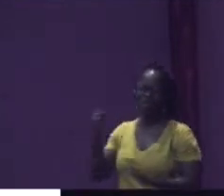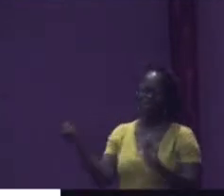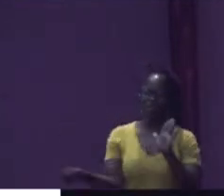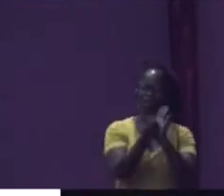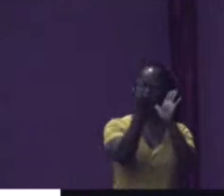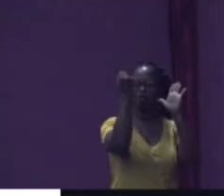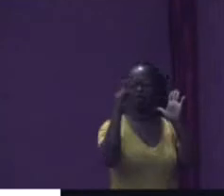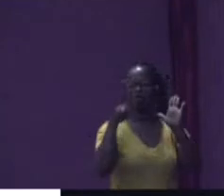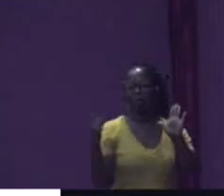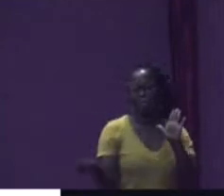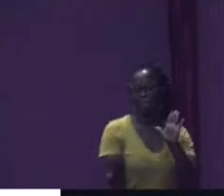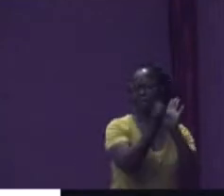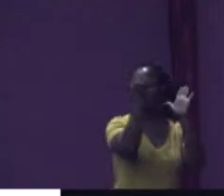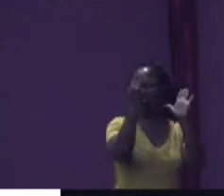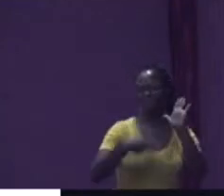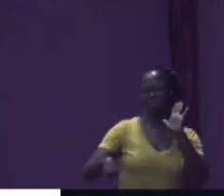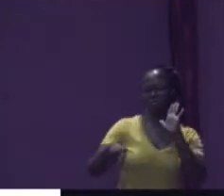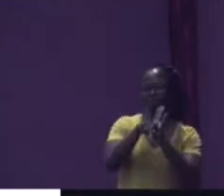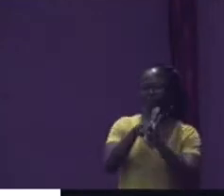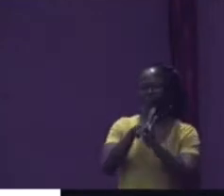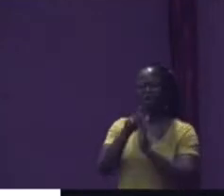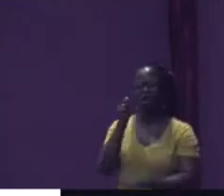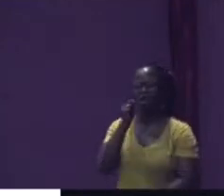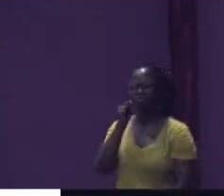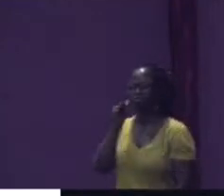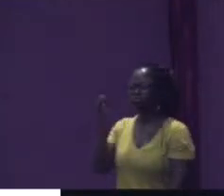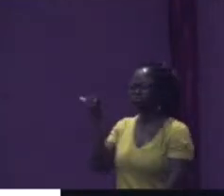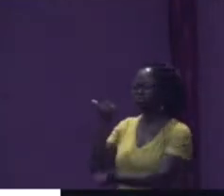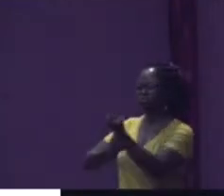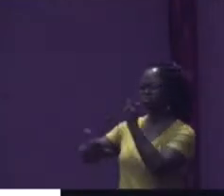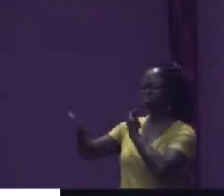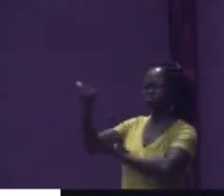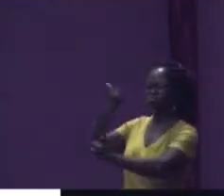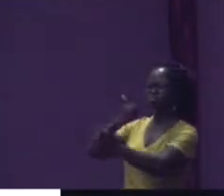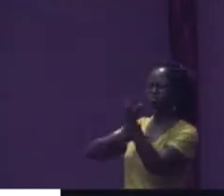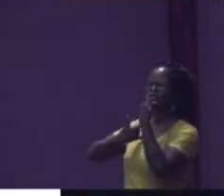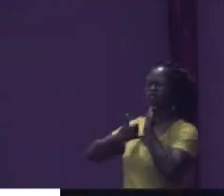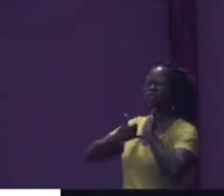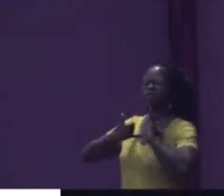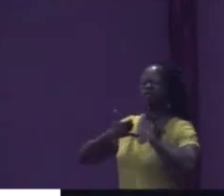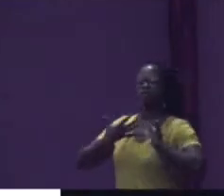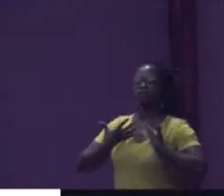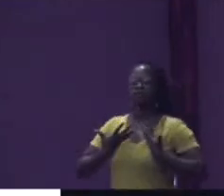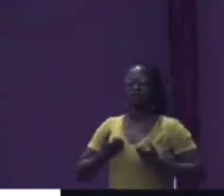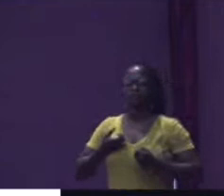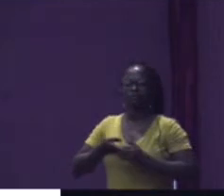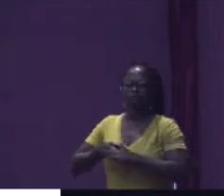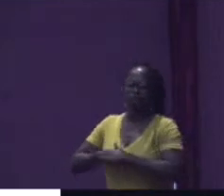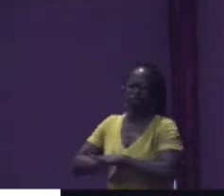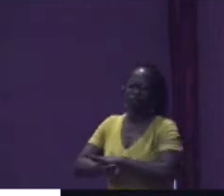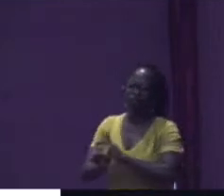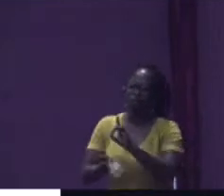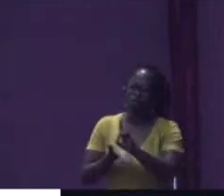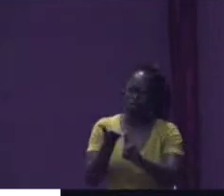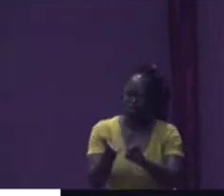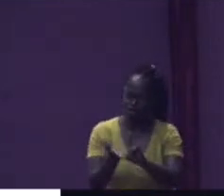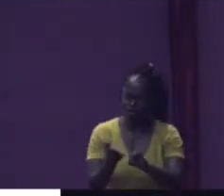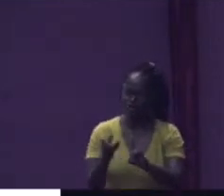as a midwife, you will not get better. Someone else will get sick in your family, or you will